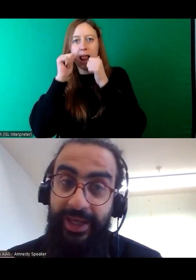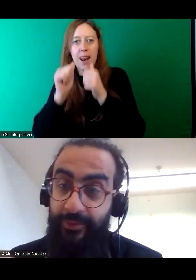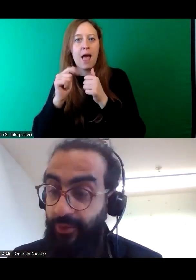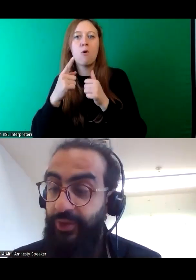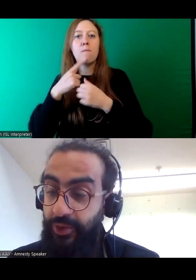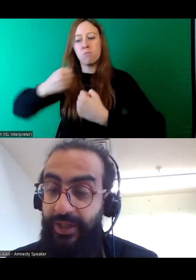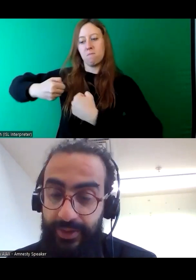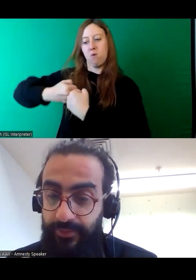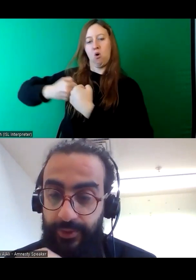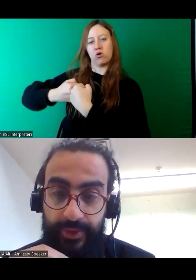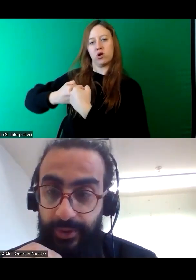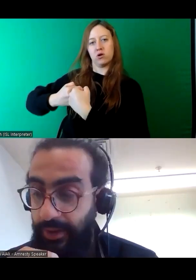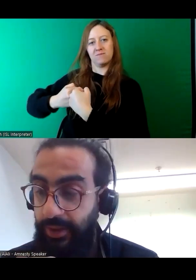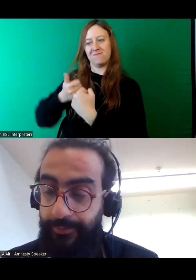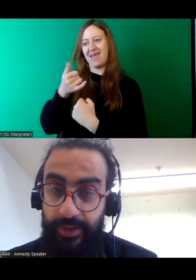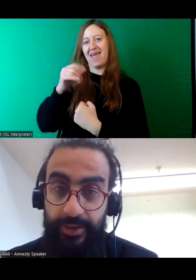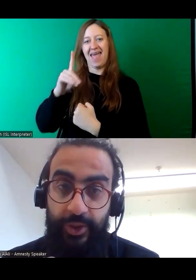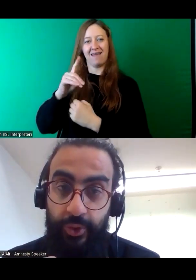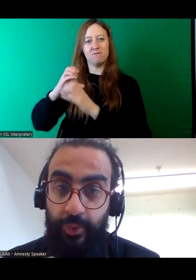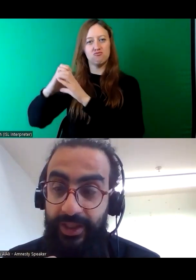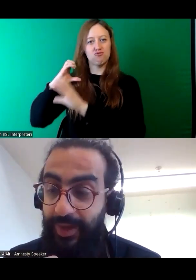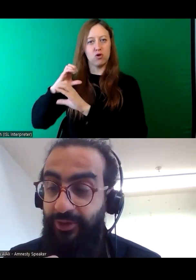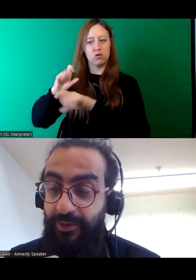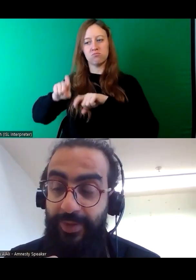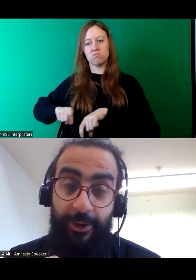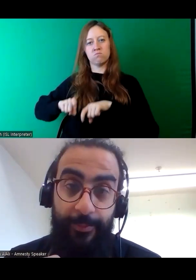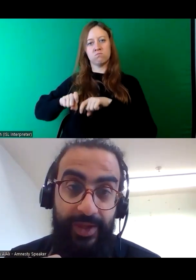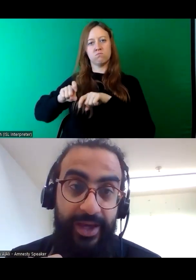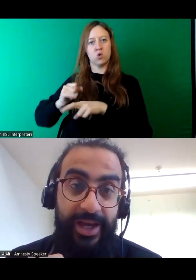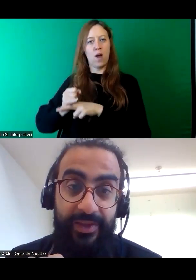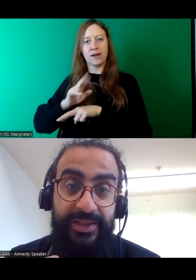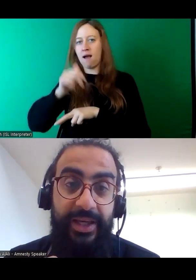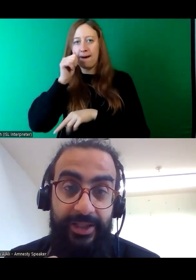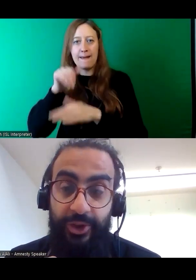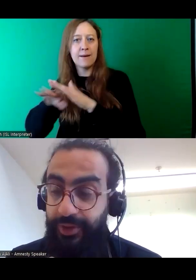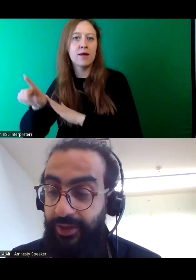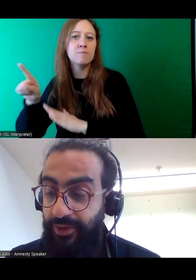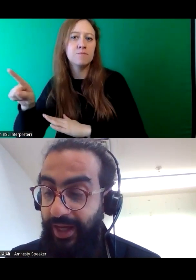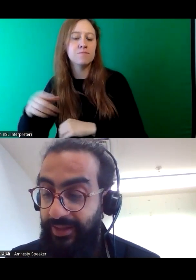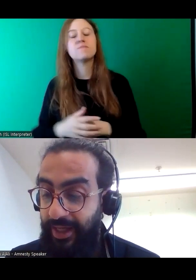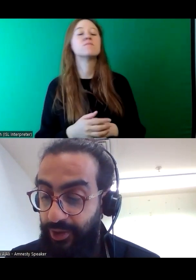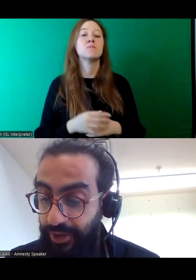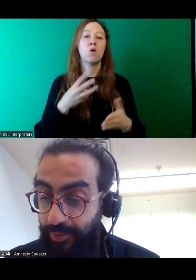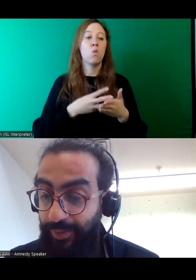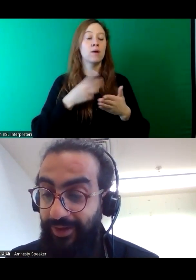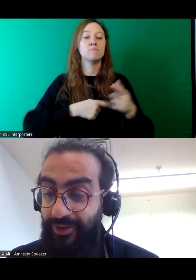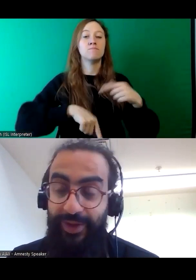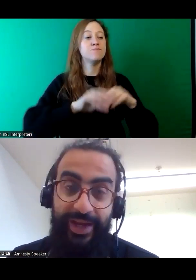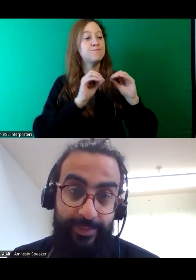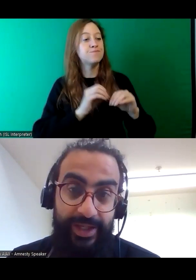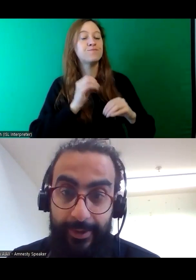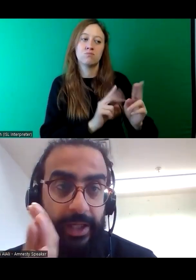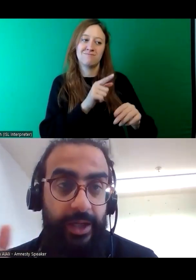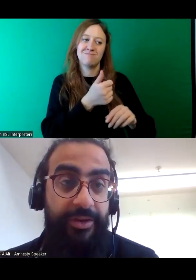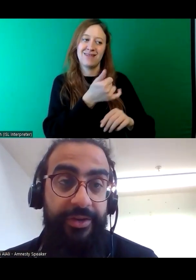So again, for students, in the school, we explain to them how this aid should enter Gaza and shouldn't be blocked by